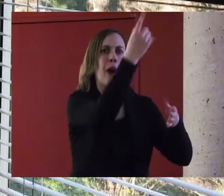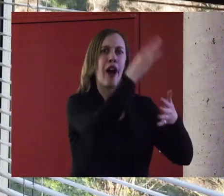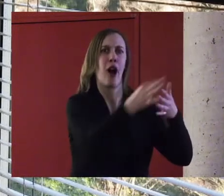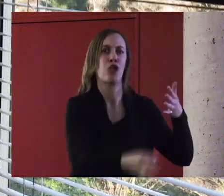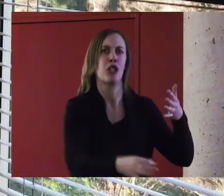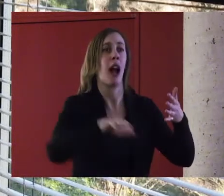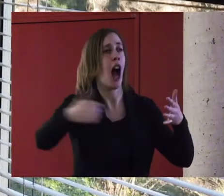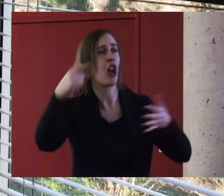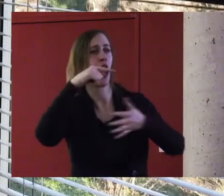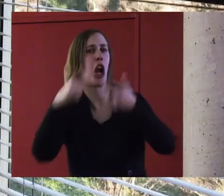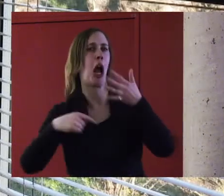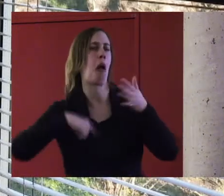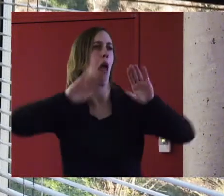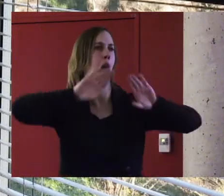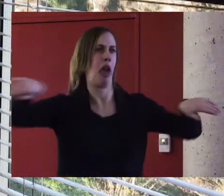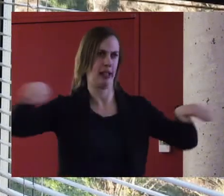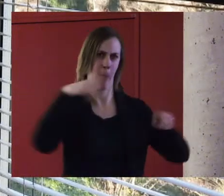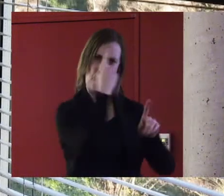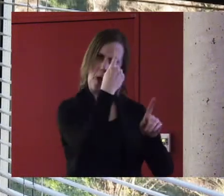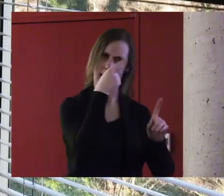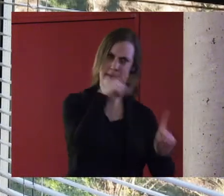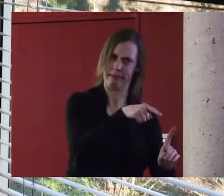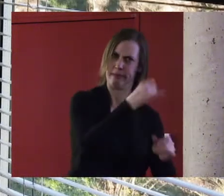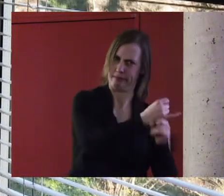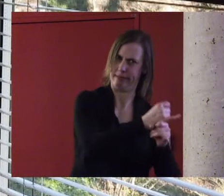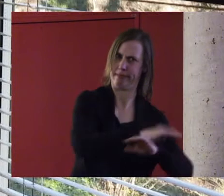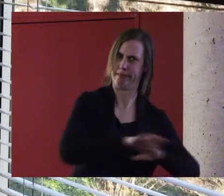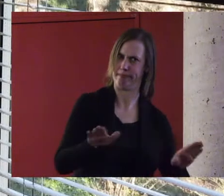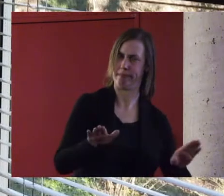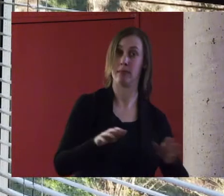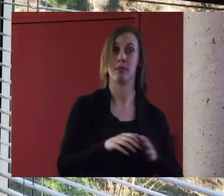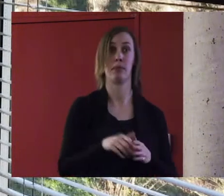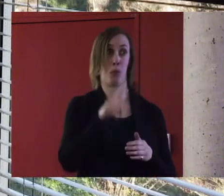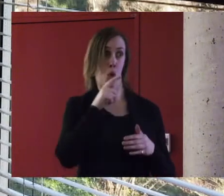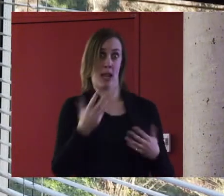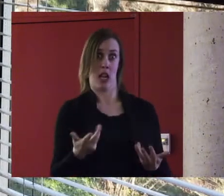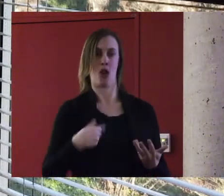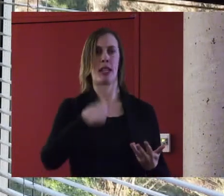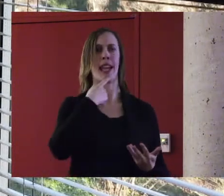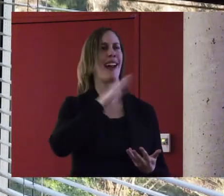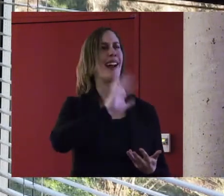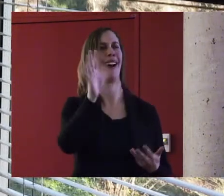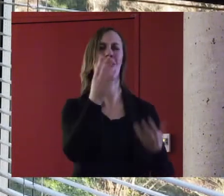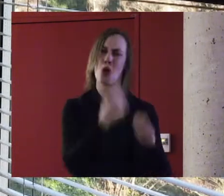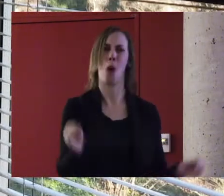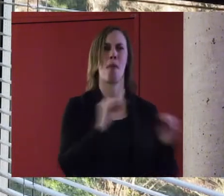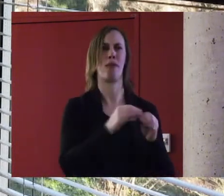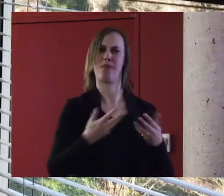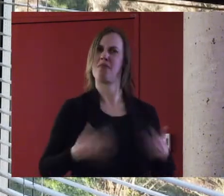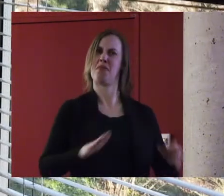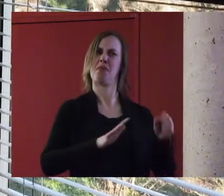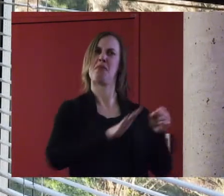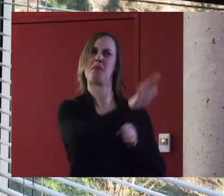no more warehousing tonight can imagine something different. They have the vision and will to create